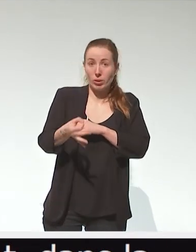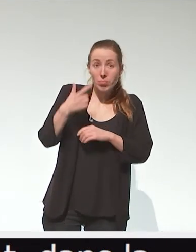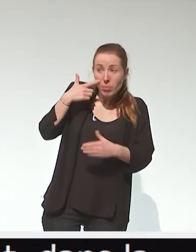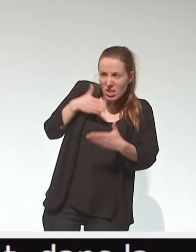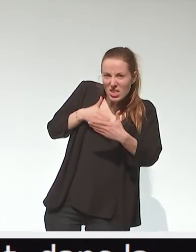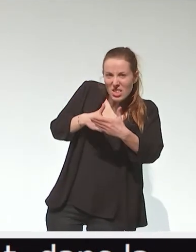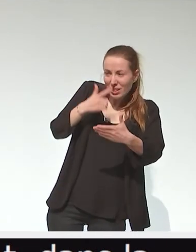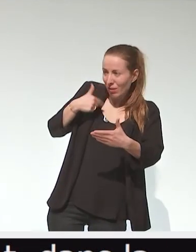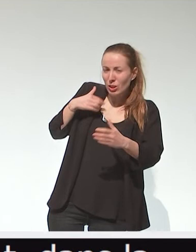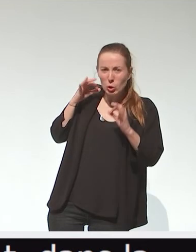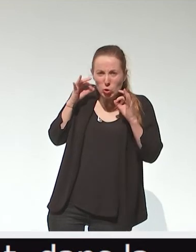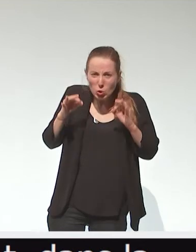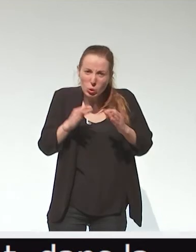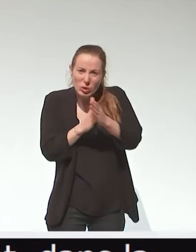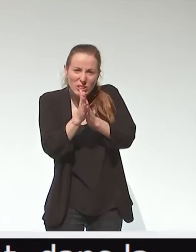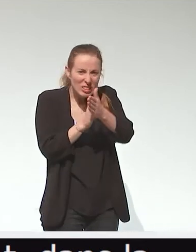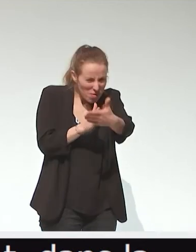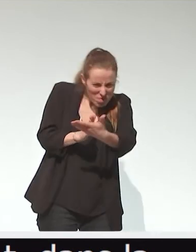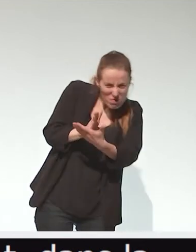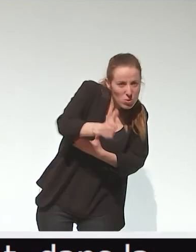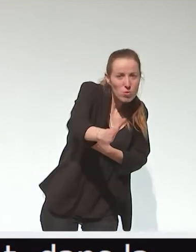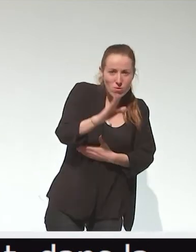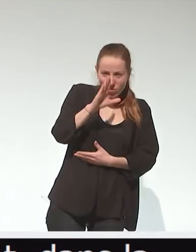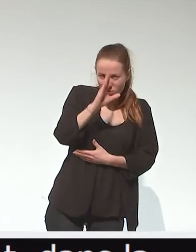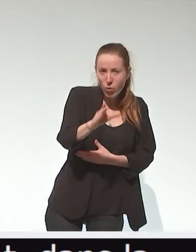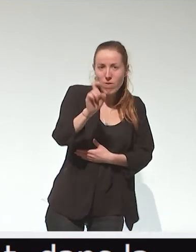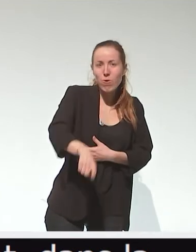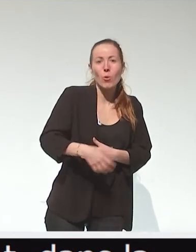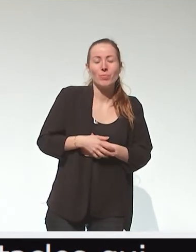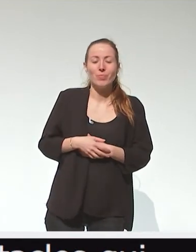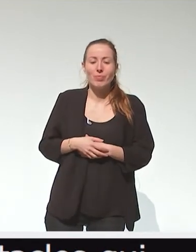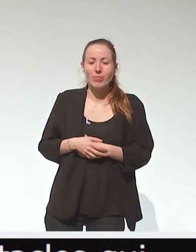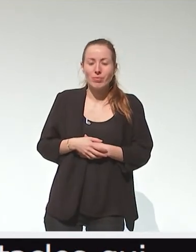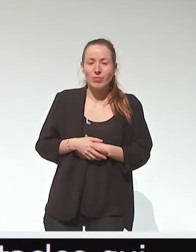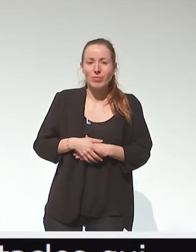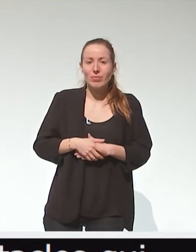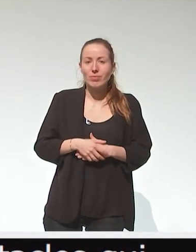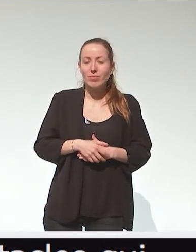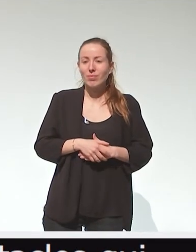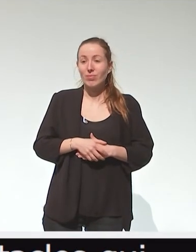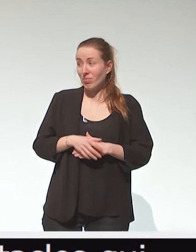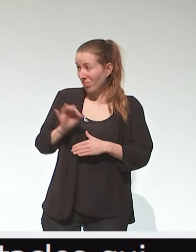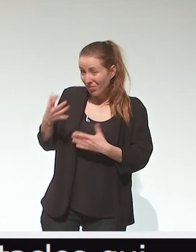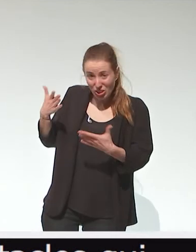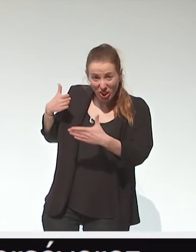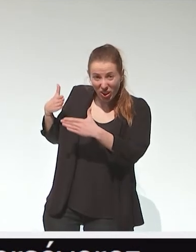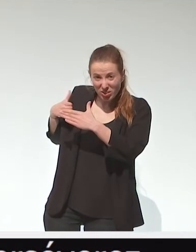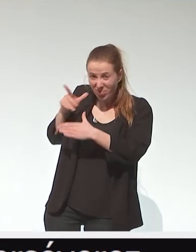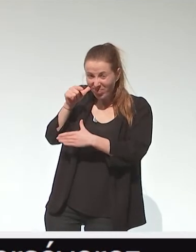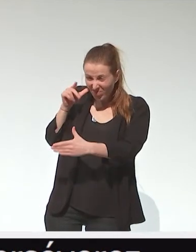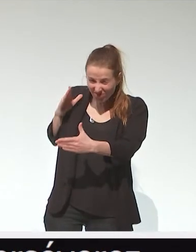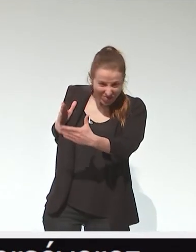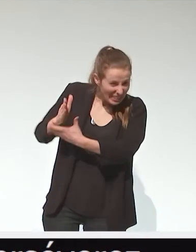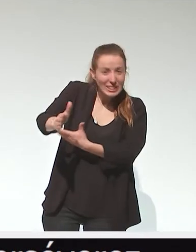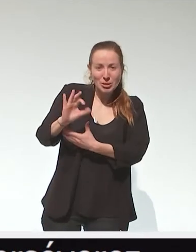But, you know, if you are persevering, it means you're on the right road, and you need and you will have help. I think he's proven